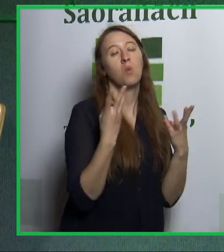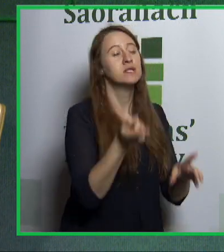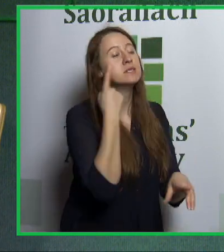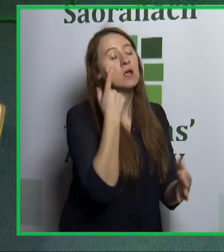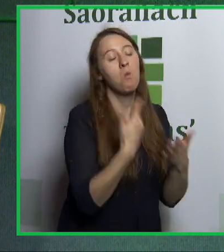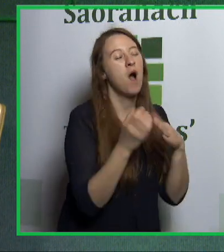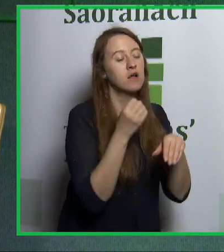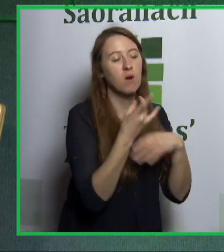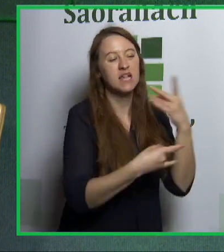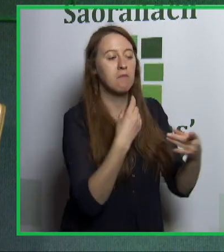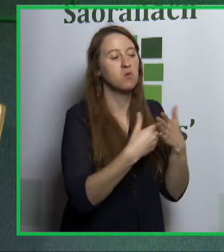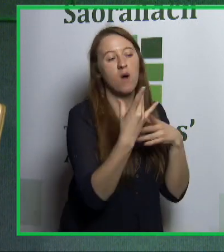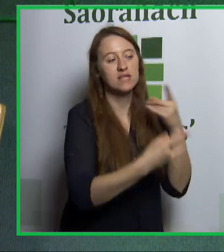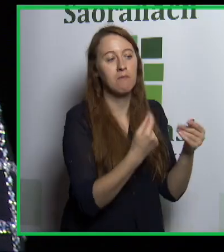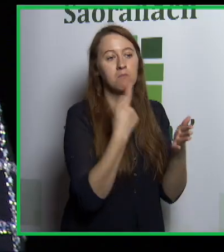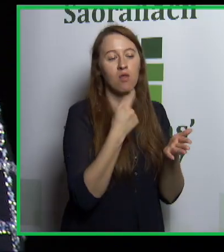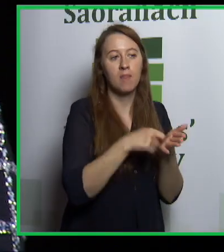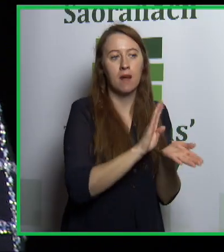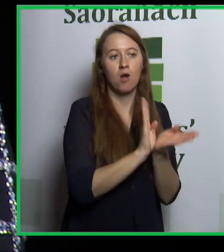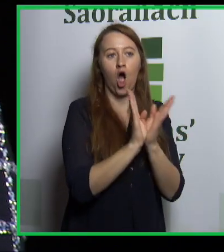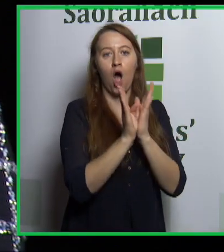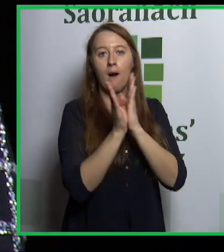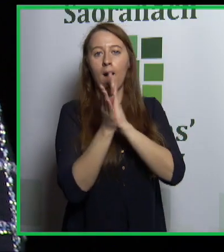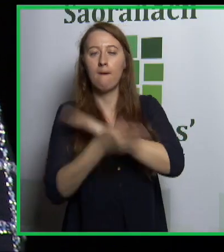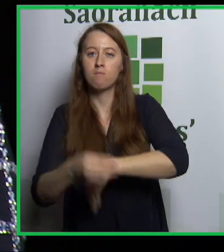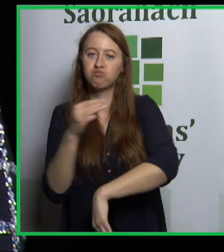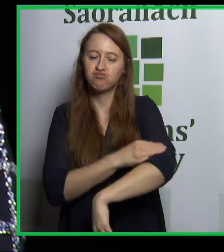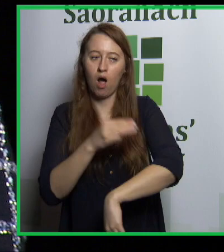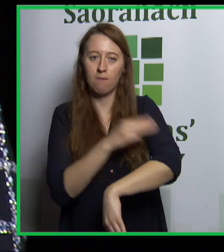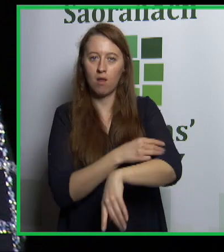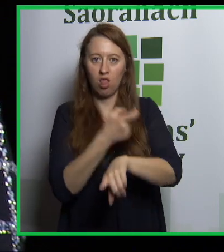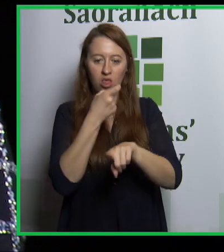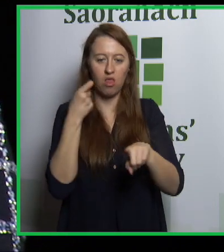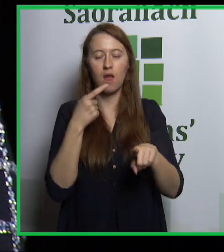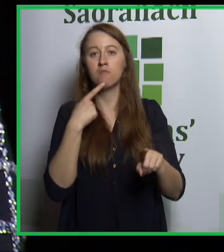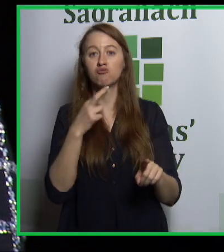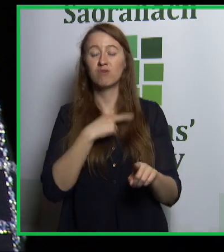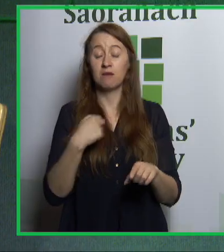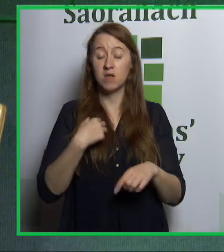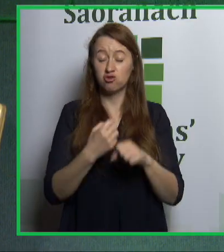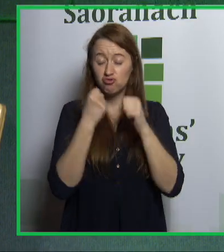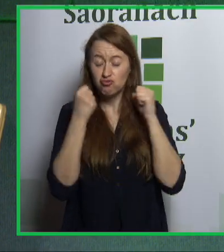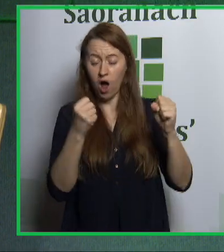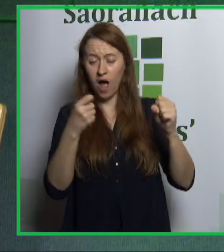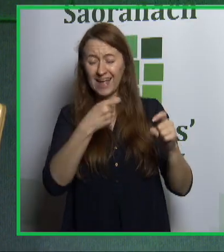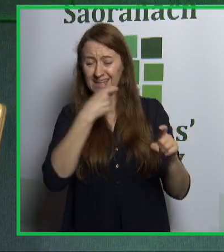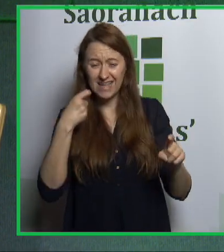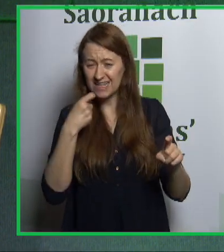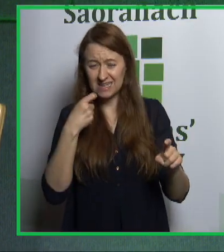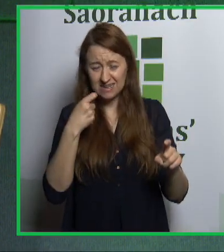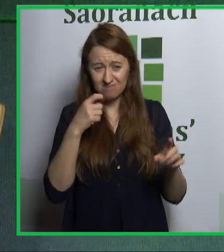Full blown. problematic to Dependent. dependency, you know, I wasn't at the dependency stage. And when I went to this